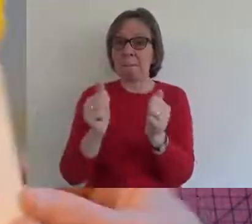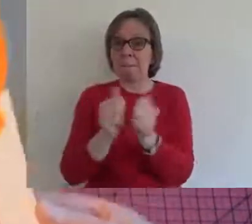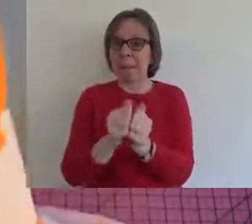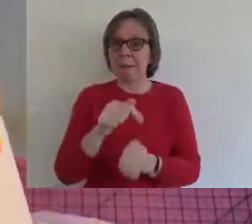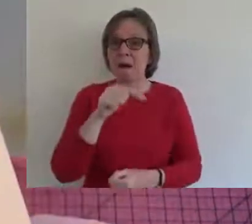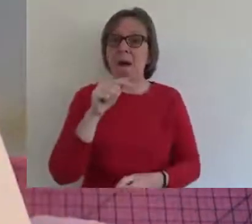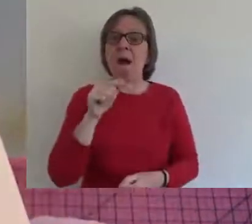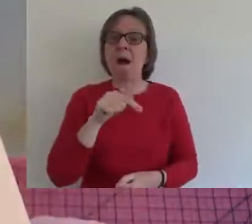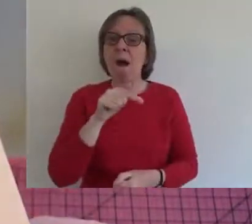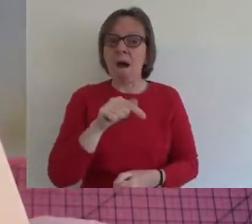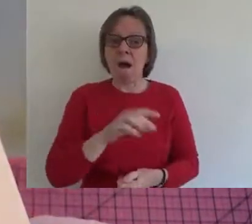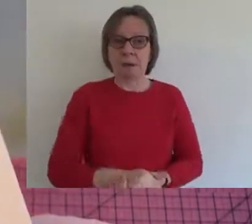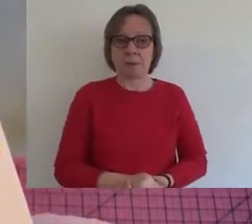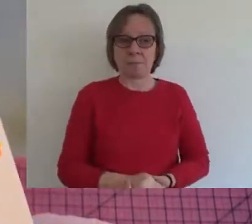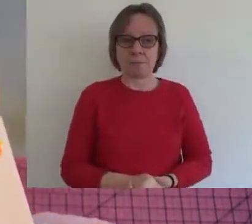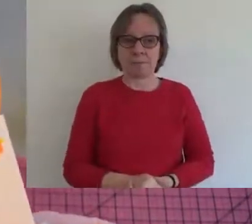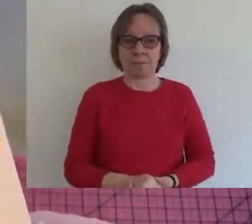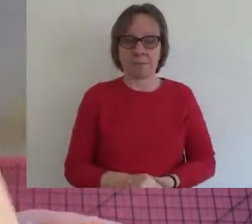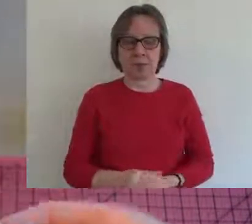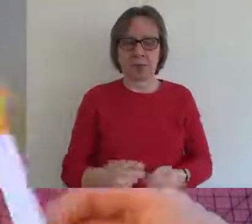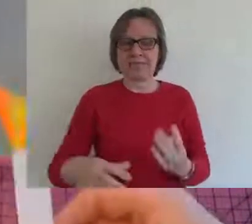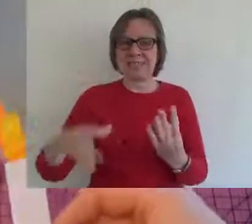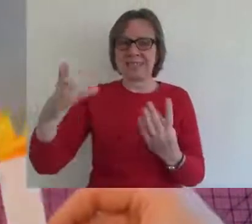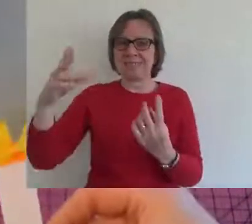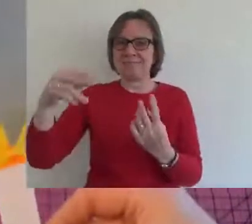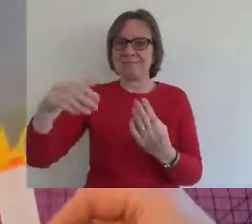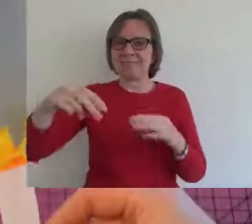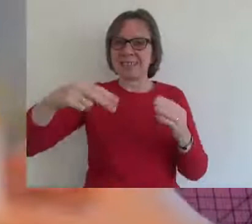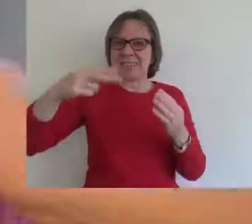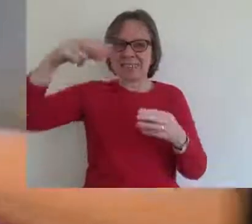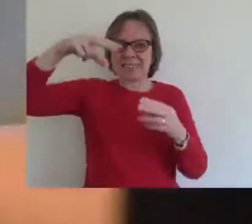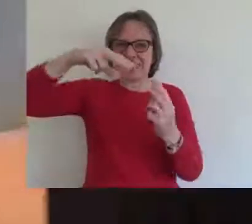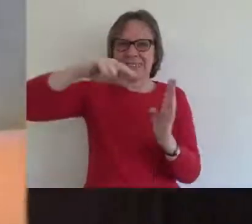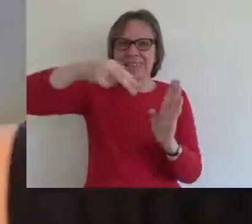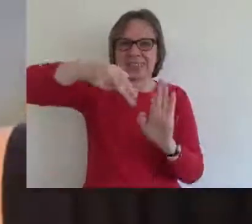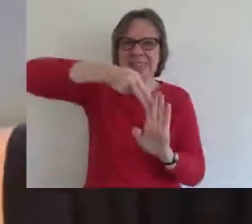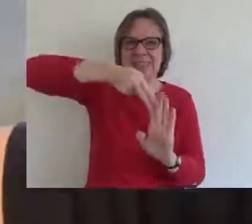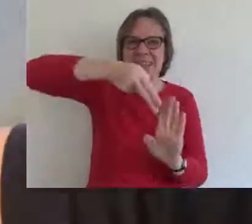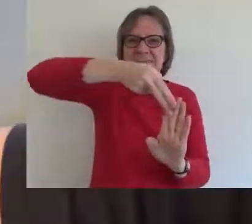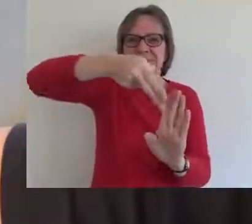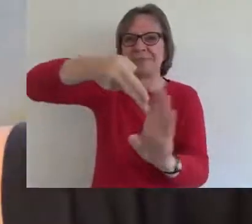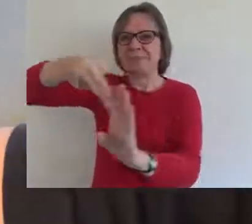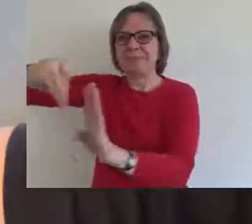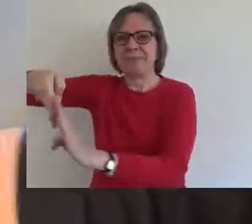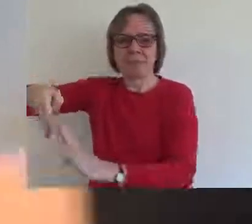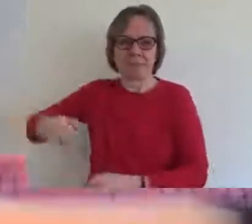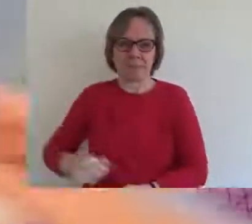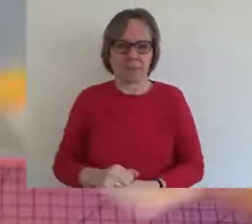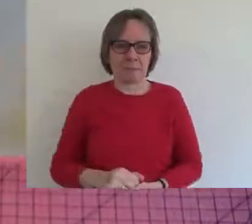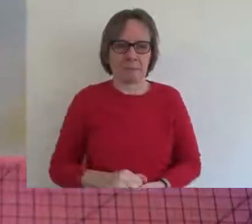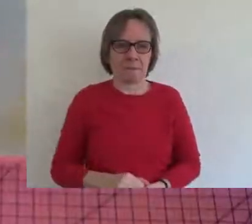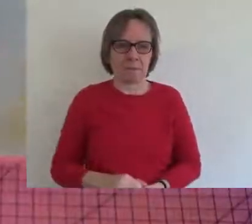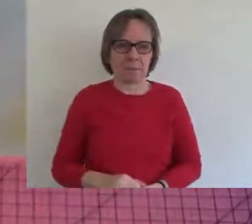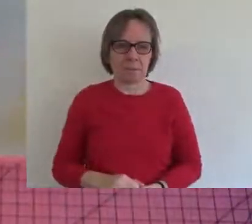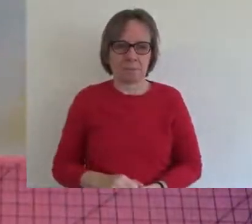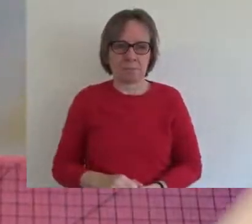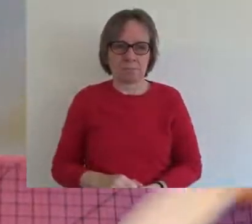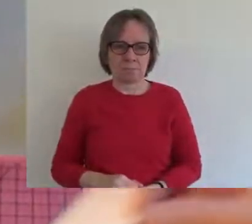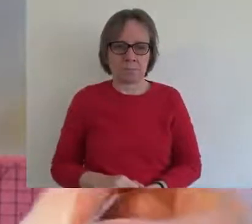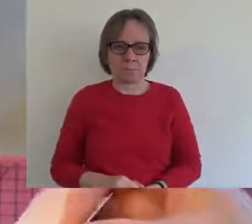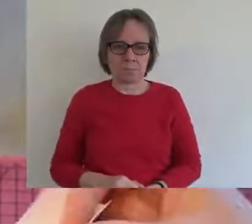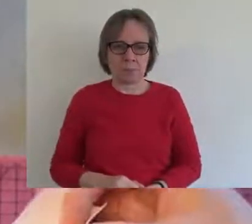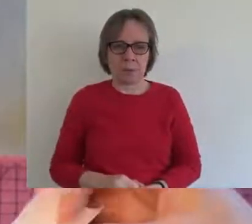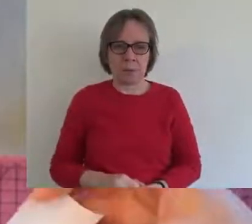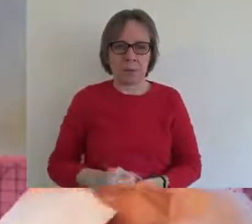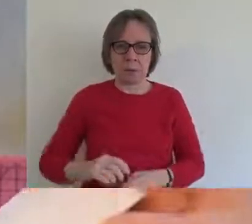paper, and then I've put some strips of orange or yellow on the back to make a candle, so I could stick that on. What I've done with